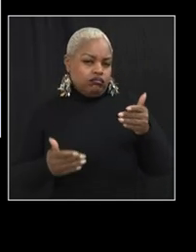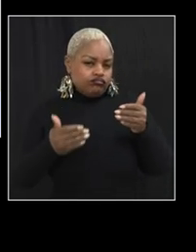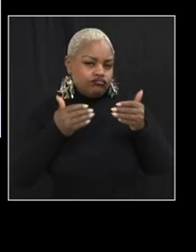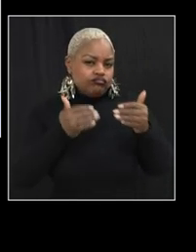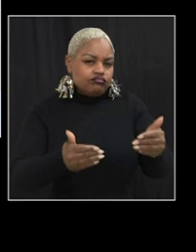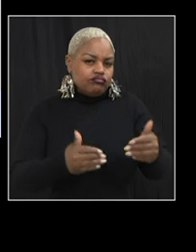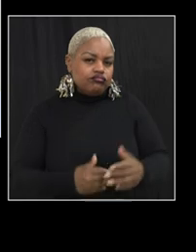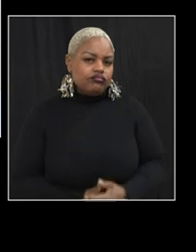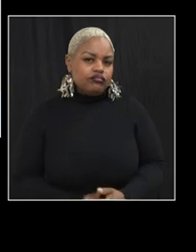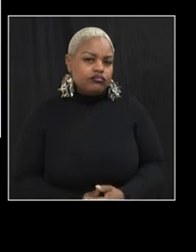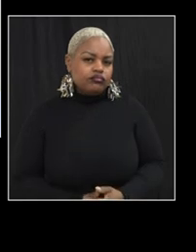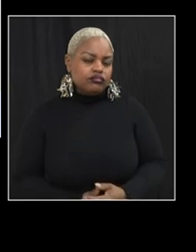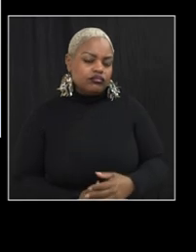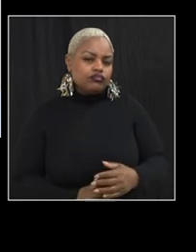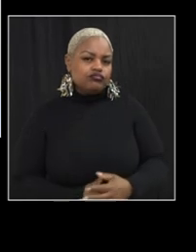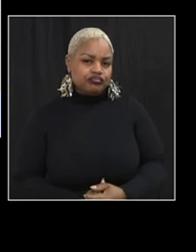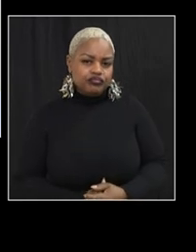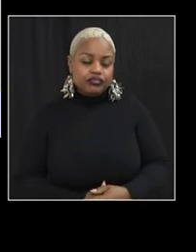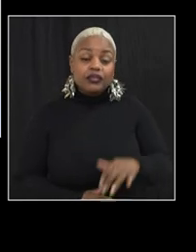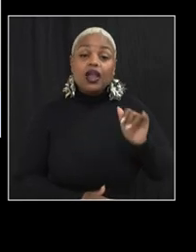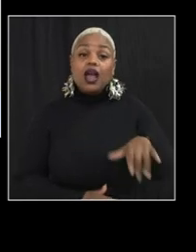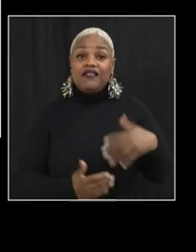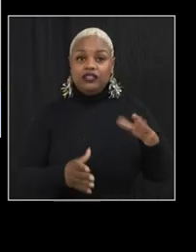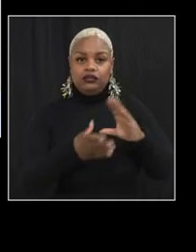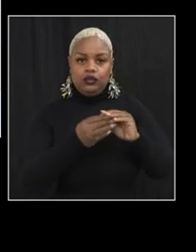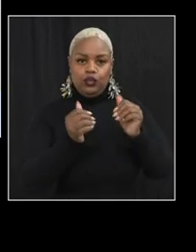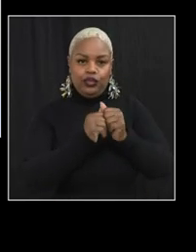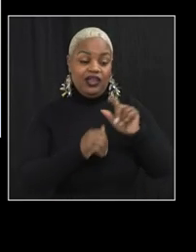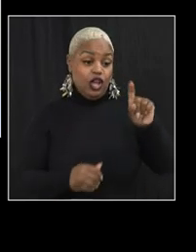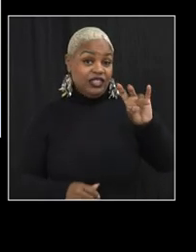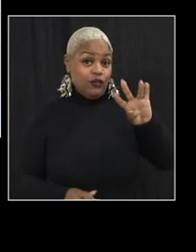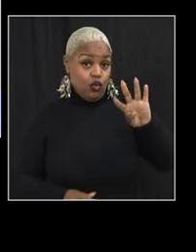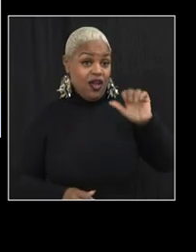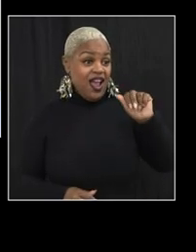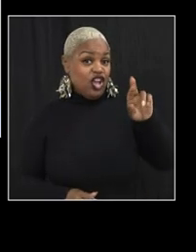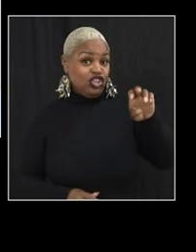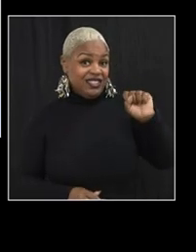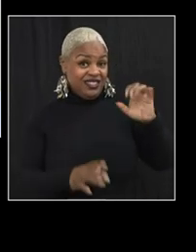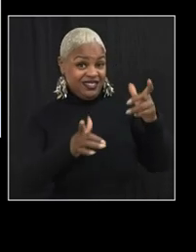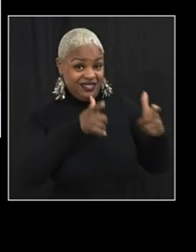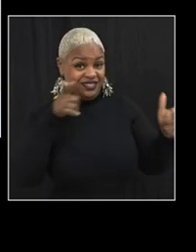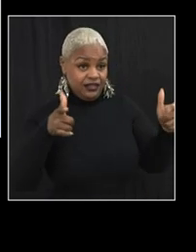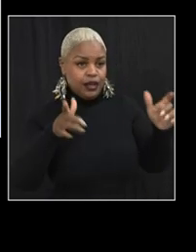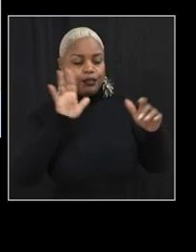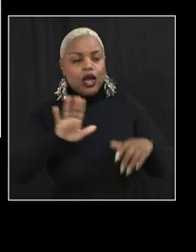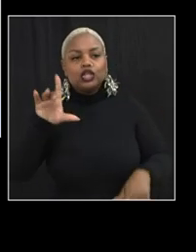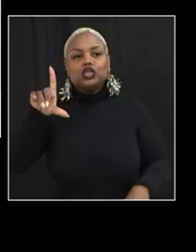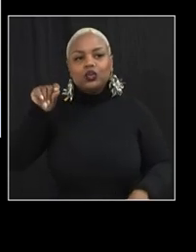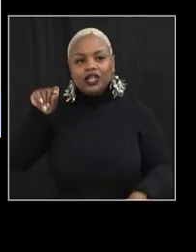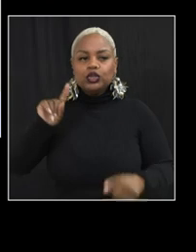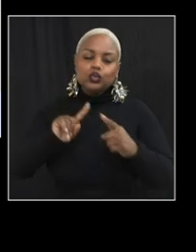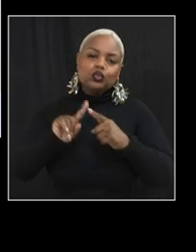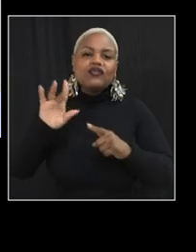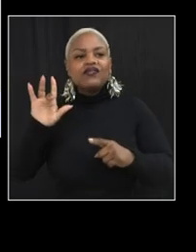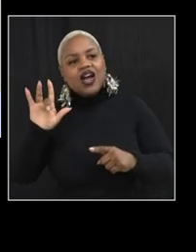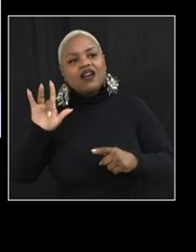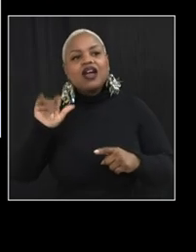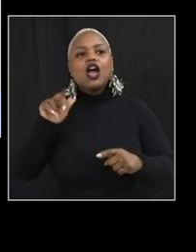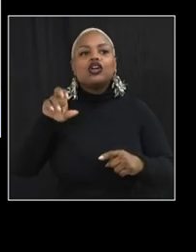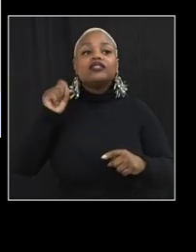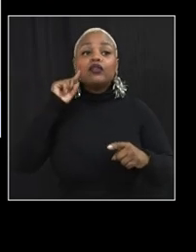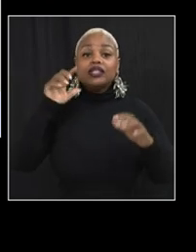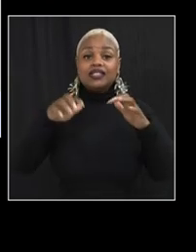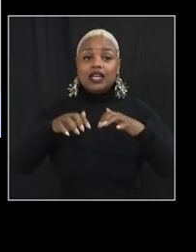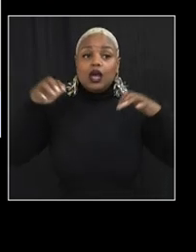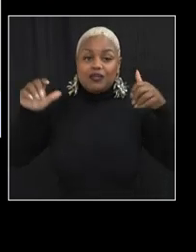there. We think that about 20 to 25 acres would be needed for an NFL-sized stadium. So the balance